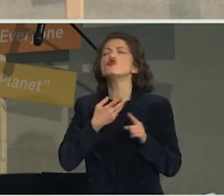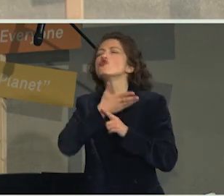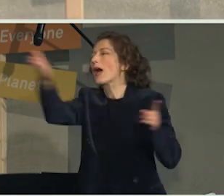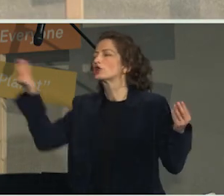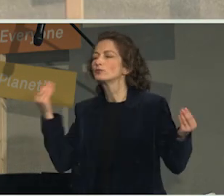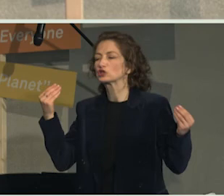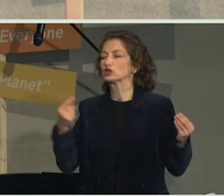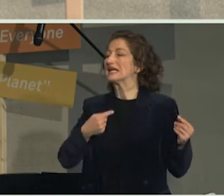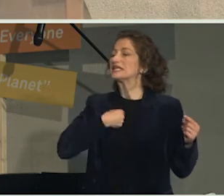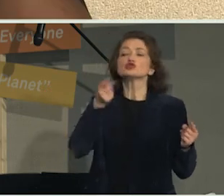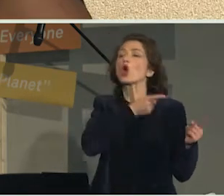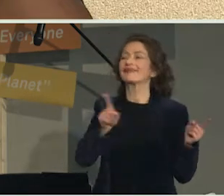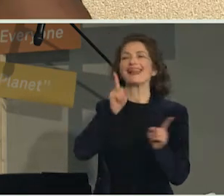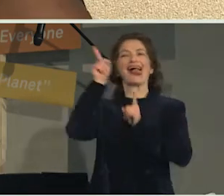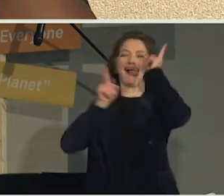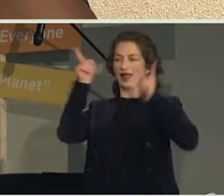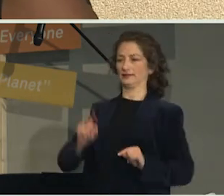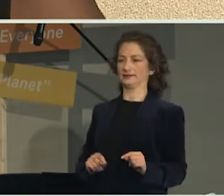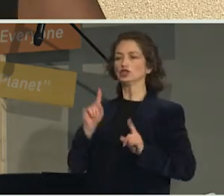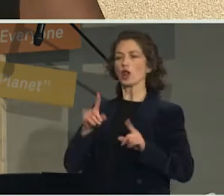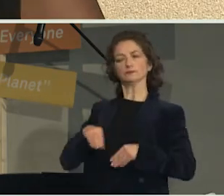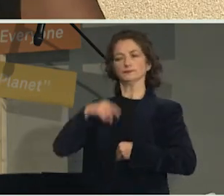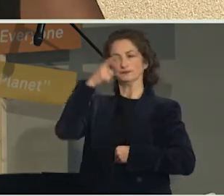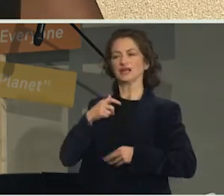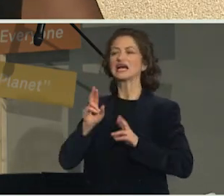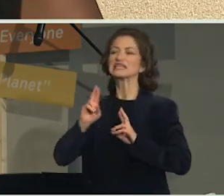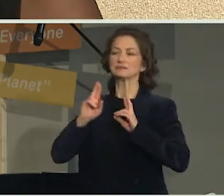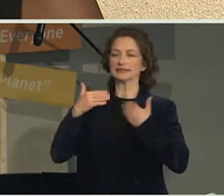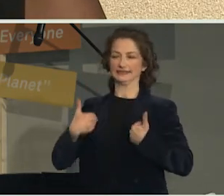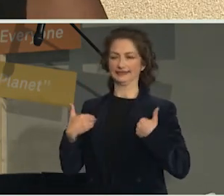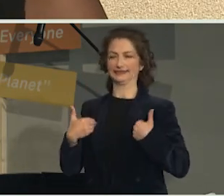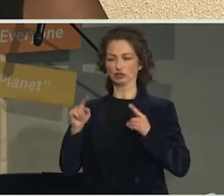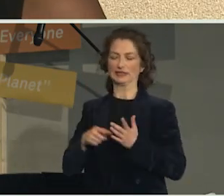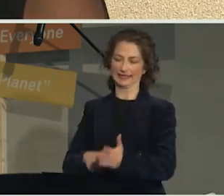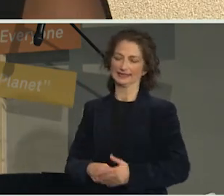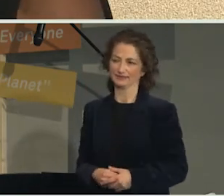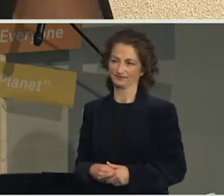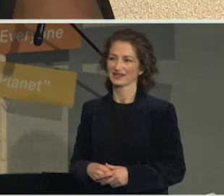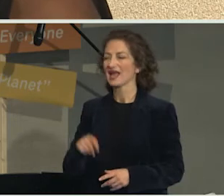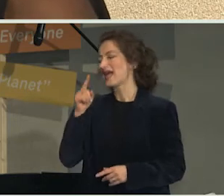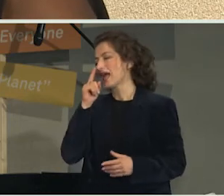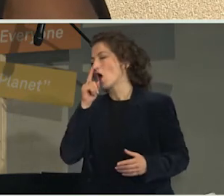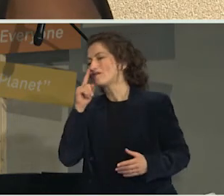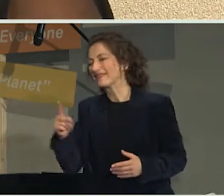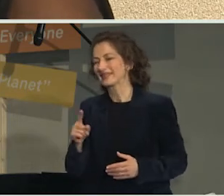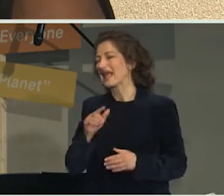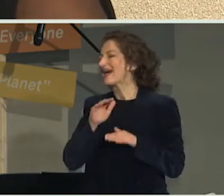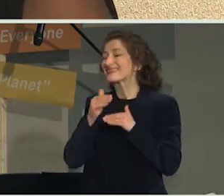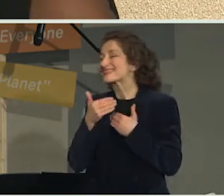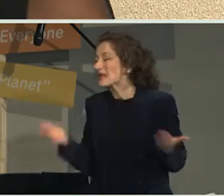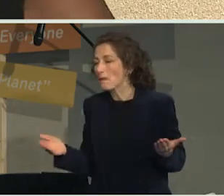as a proper guest. Respectability runs deep for people who have never had it. And who better to carry